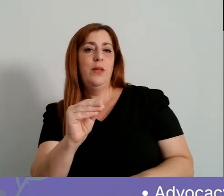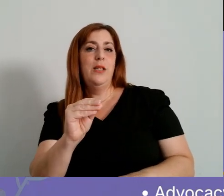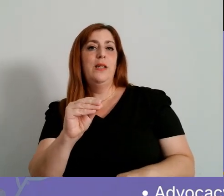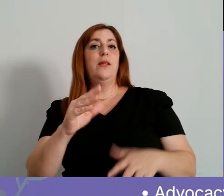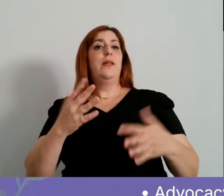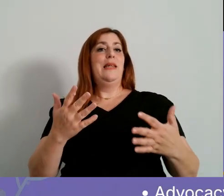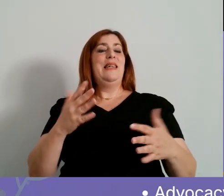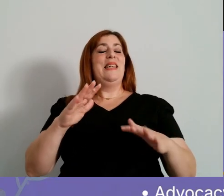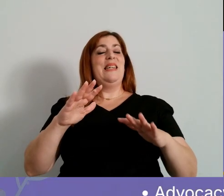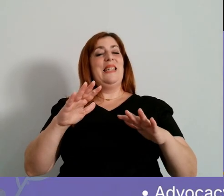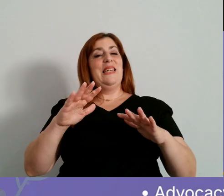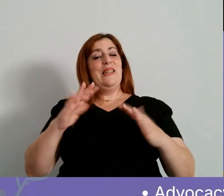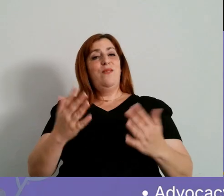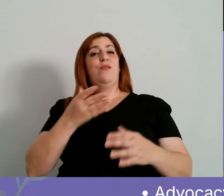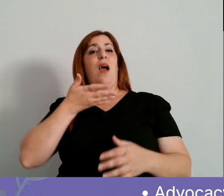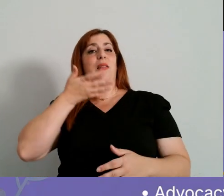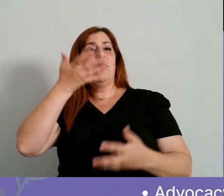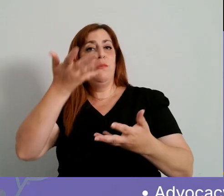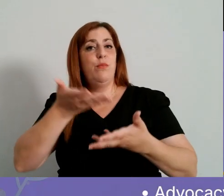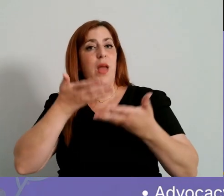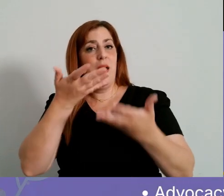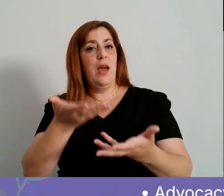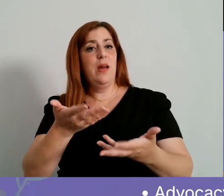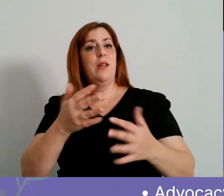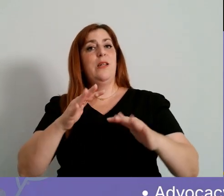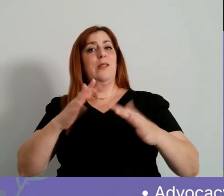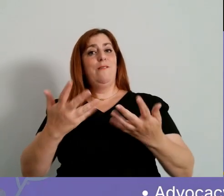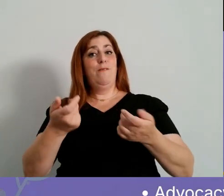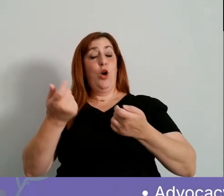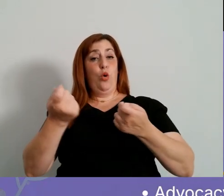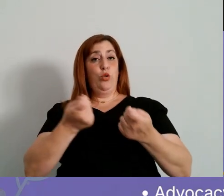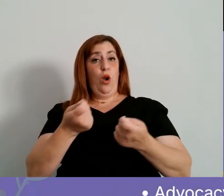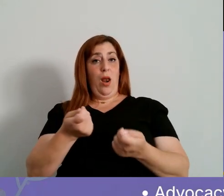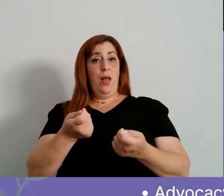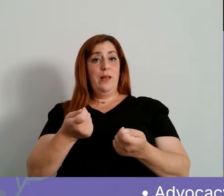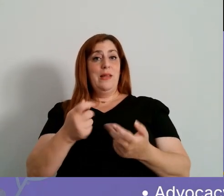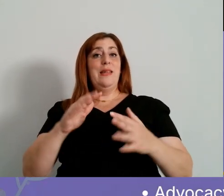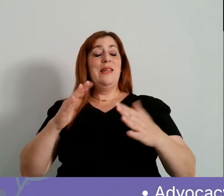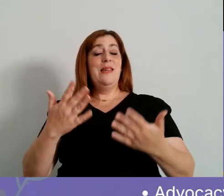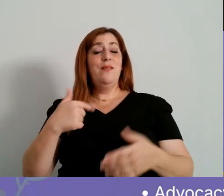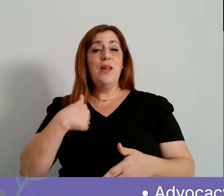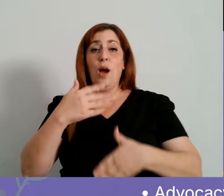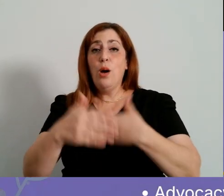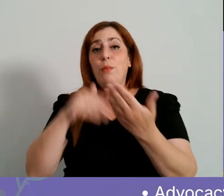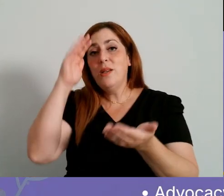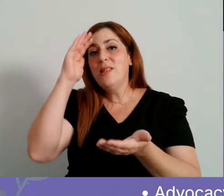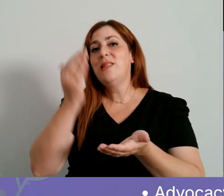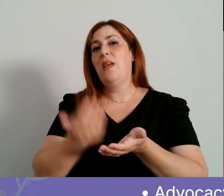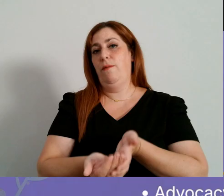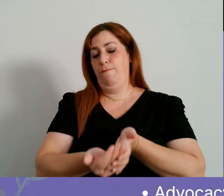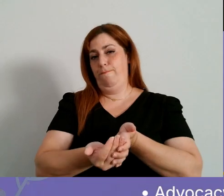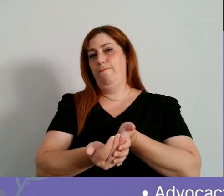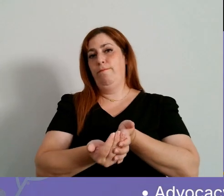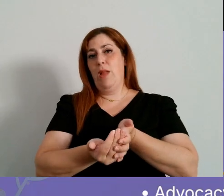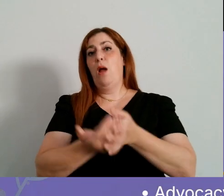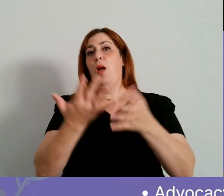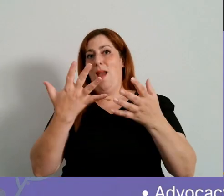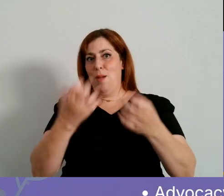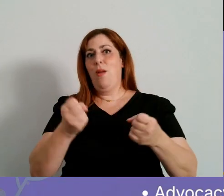misunderstand you, how do you keep yourself safe? There's all these different things that come up with advocacy as